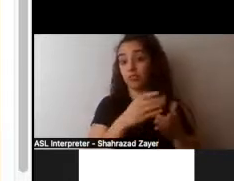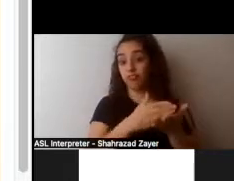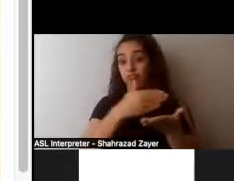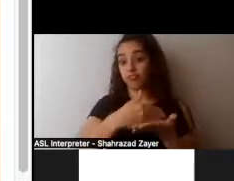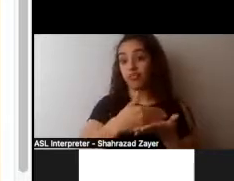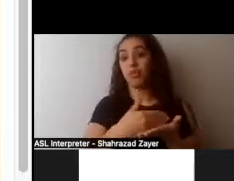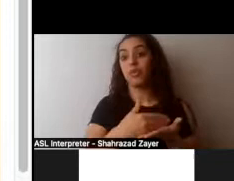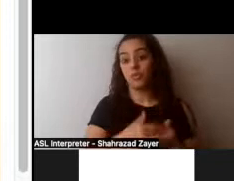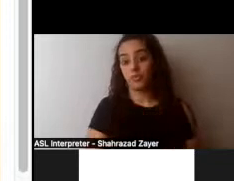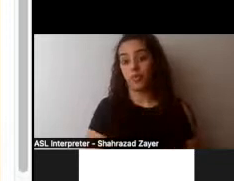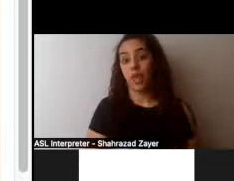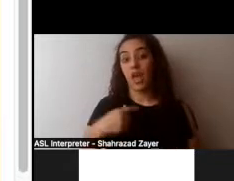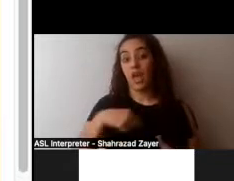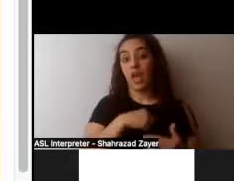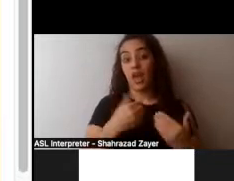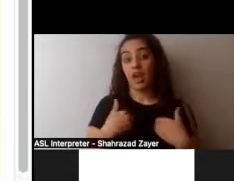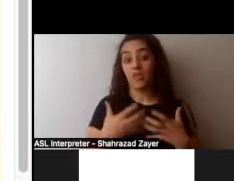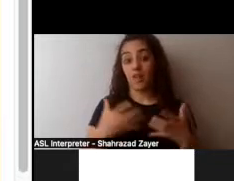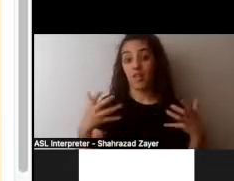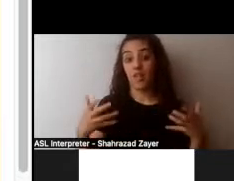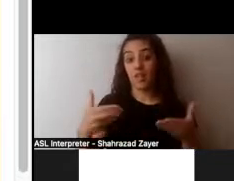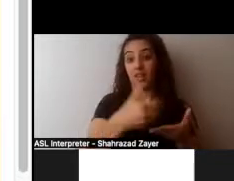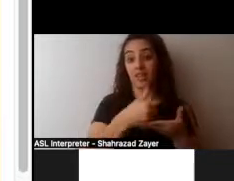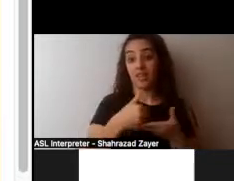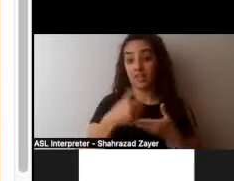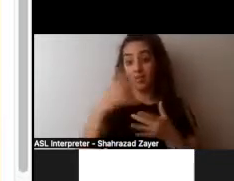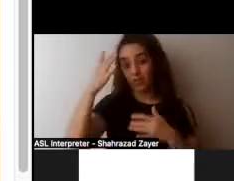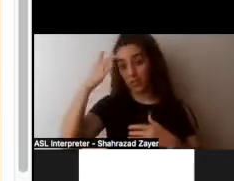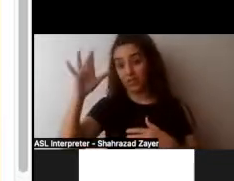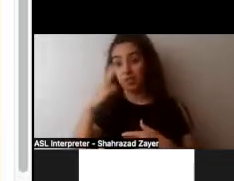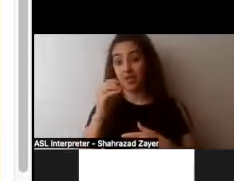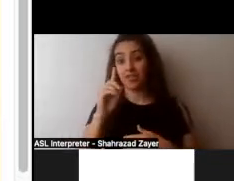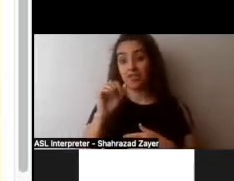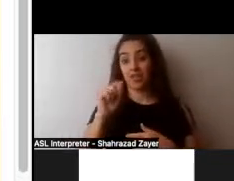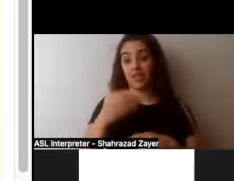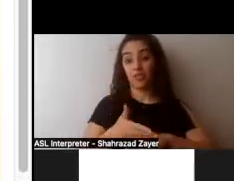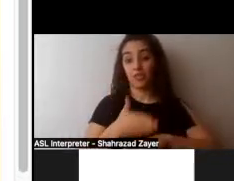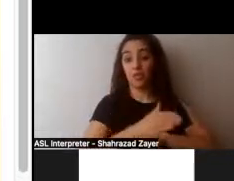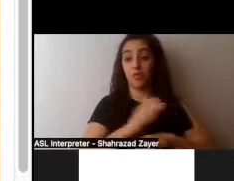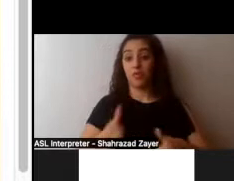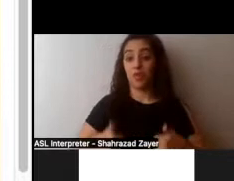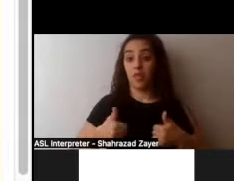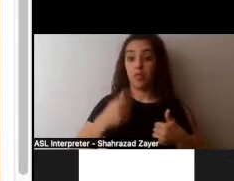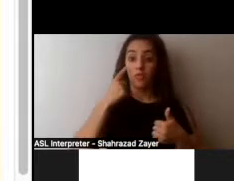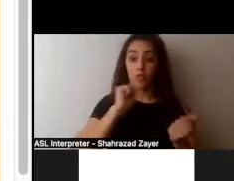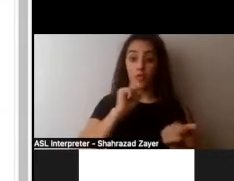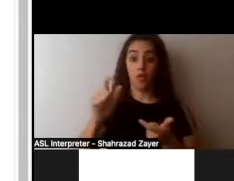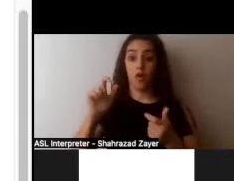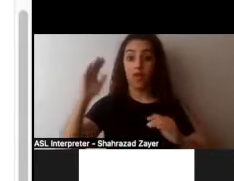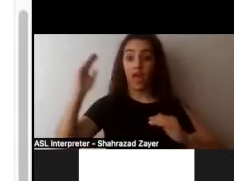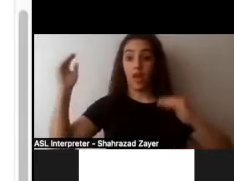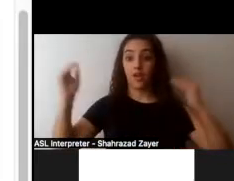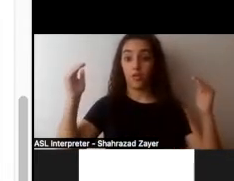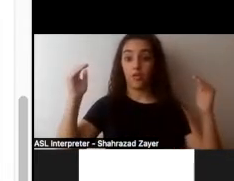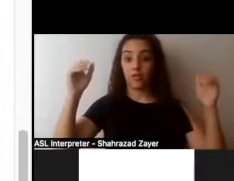collective wisdom and data to improve the lives of older adults if it can be connected. As